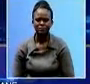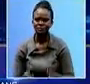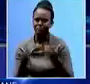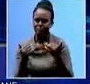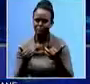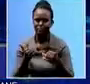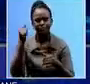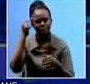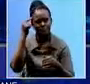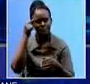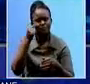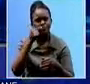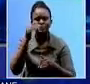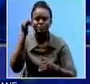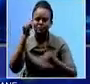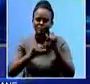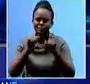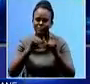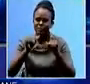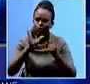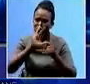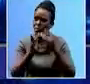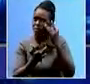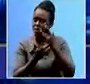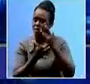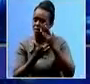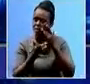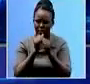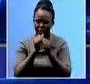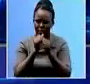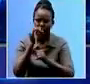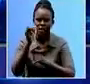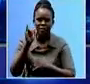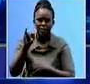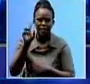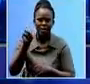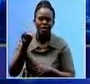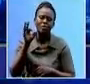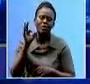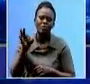And government says it has concluded the technical discussions with the International Monetary Fund on economic reform.